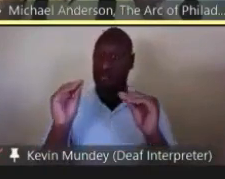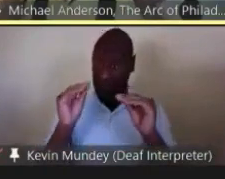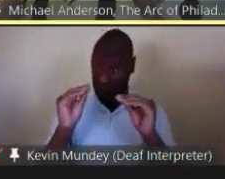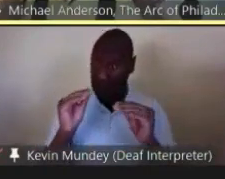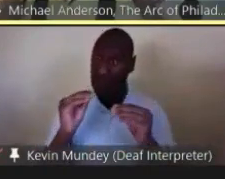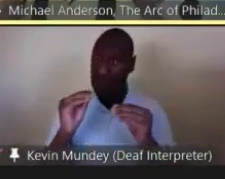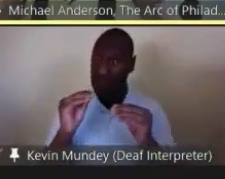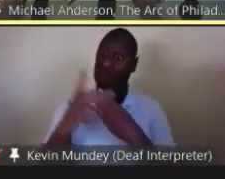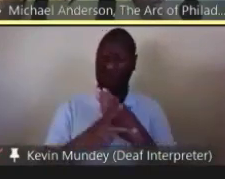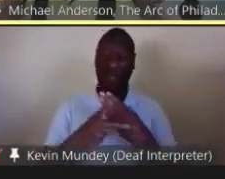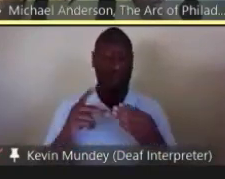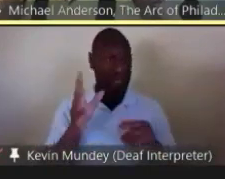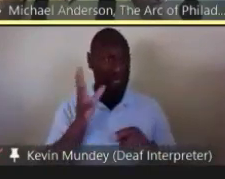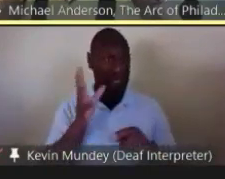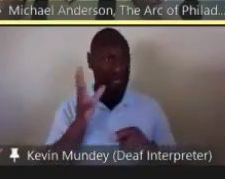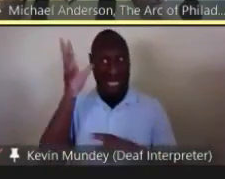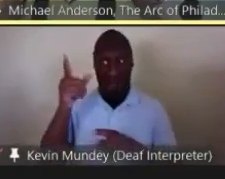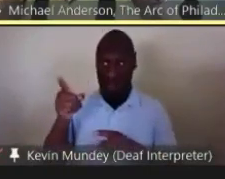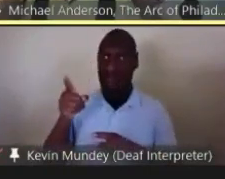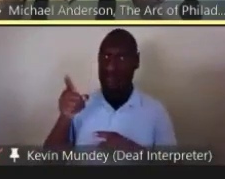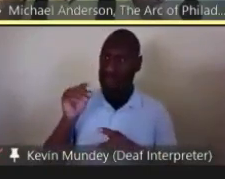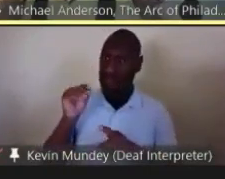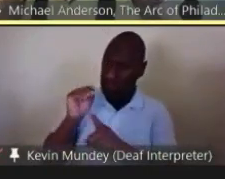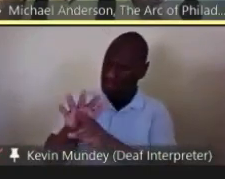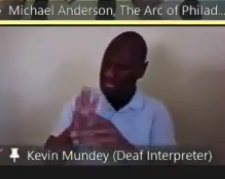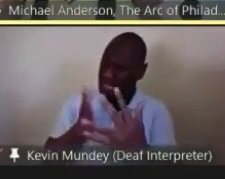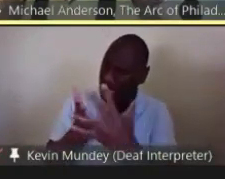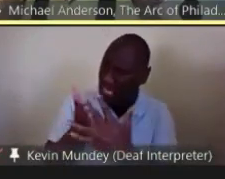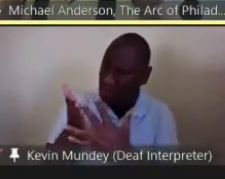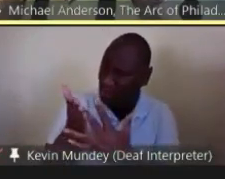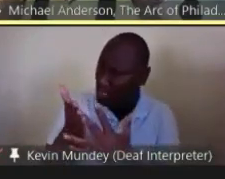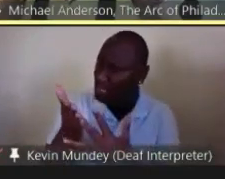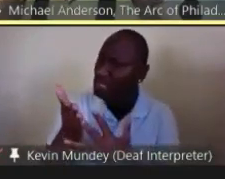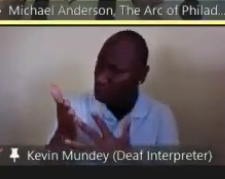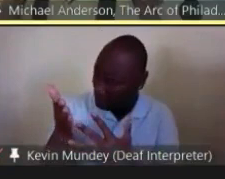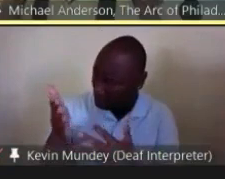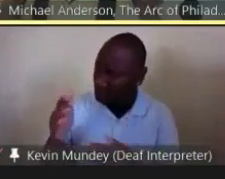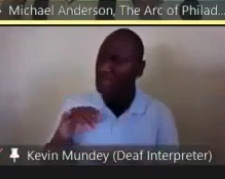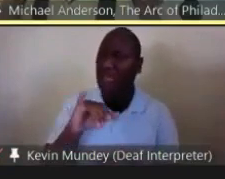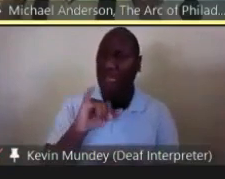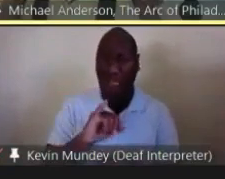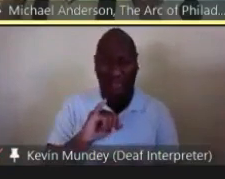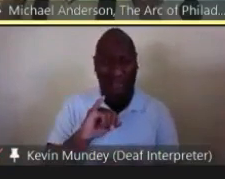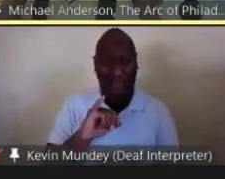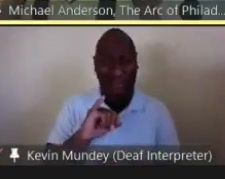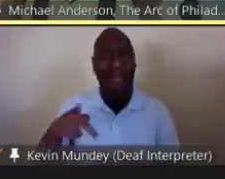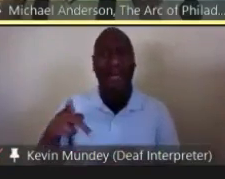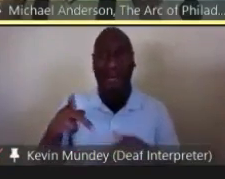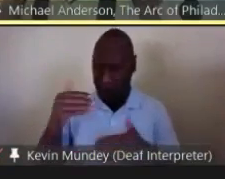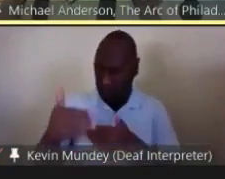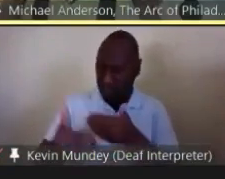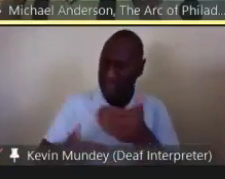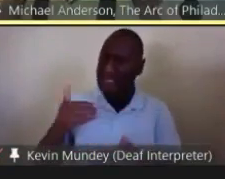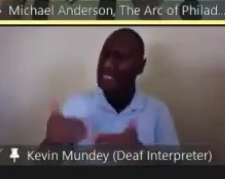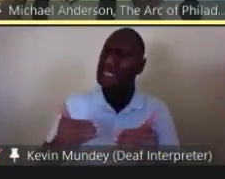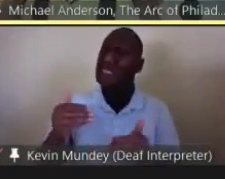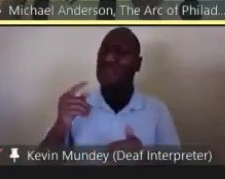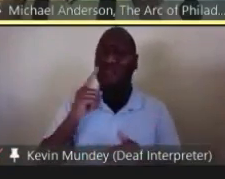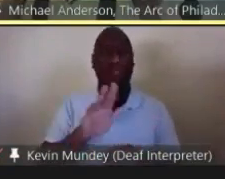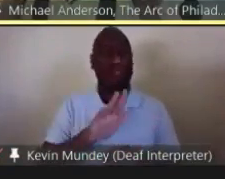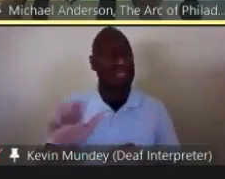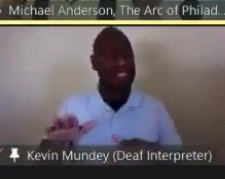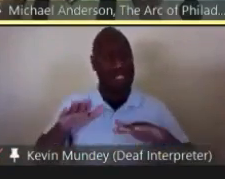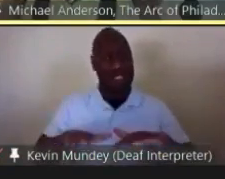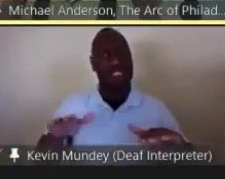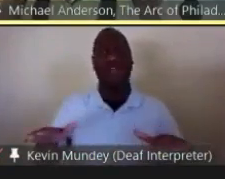with navigating the IP process for people for